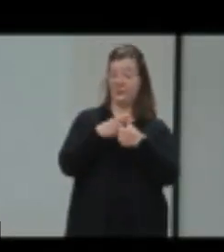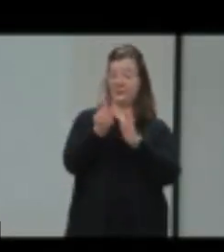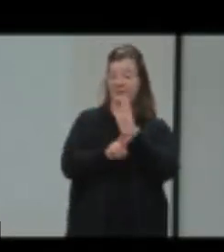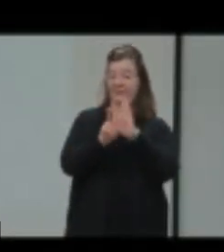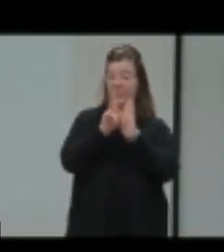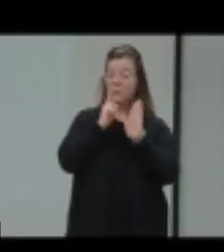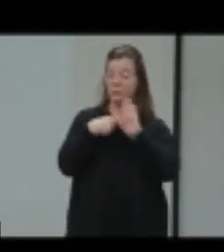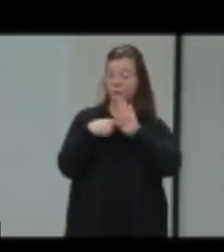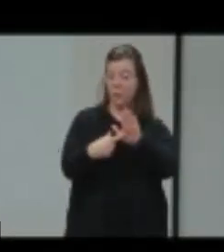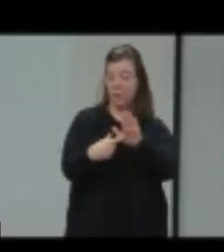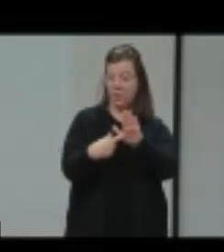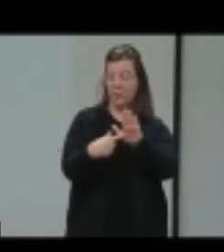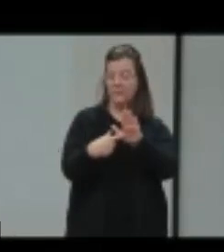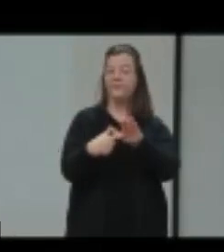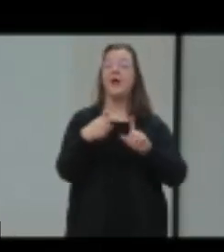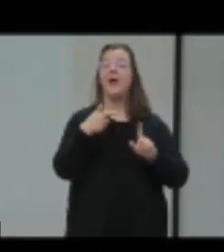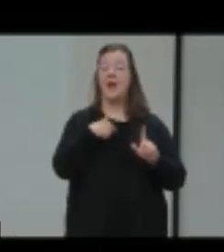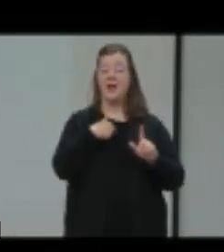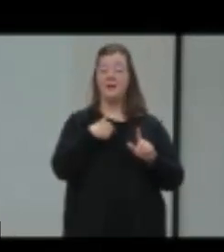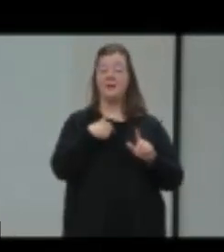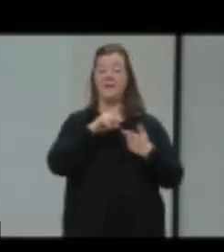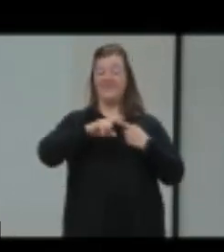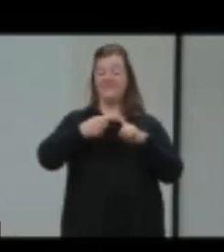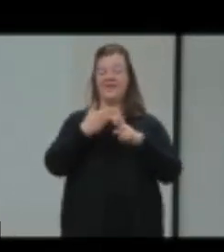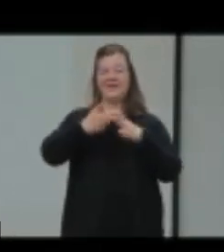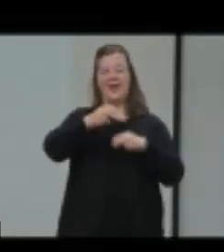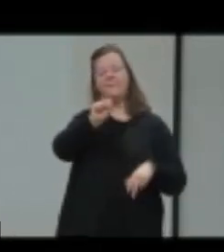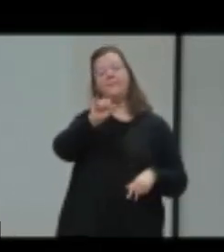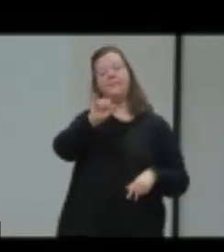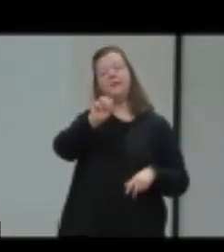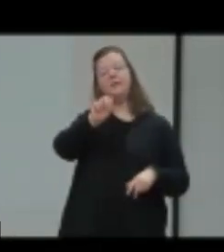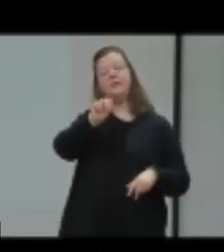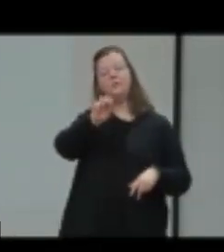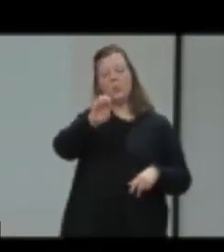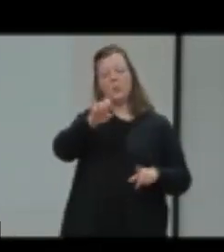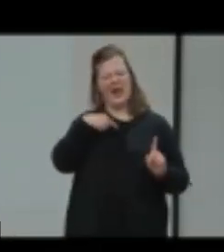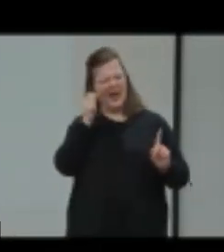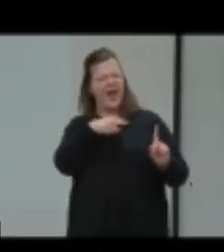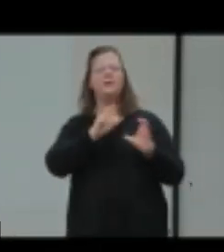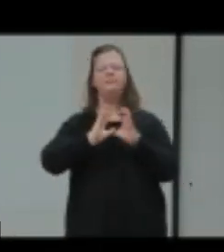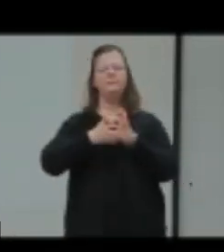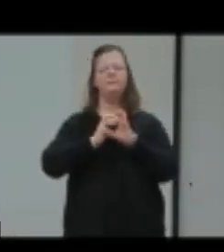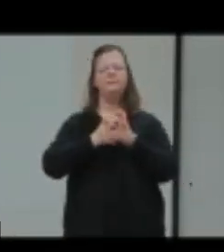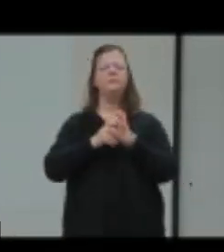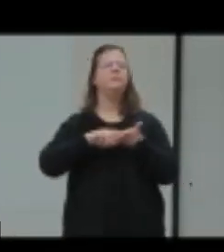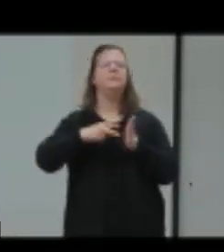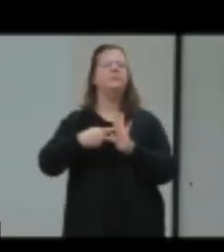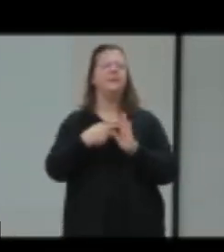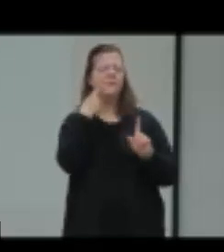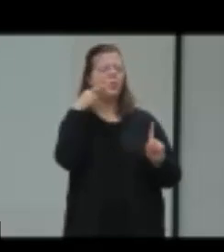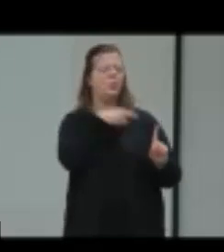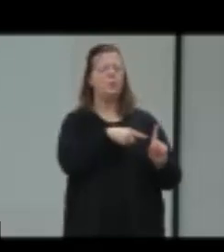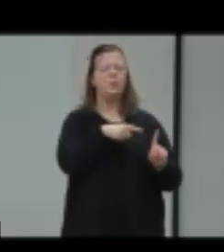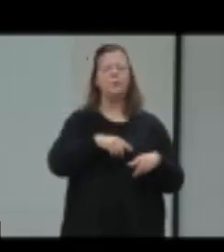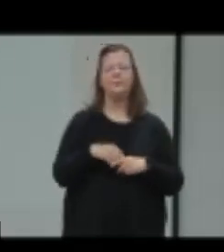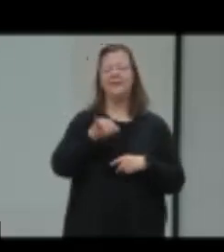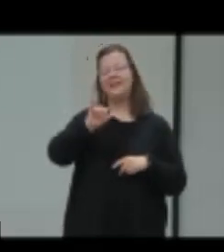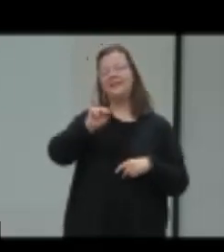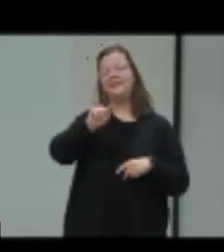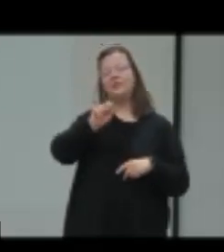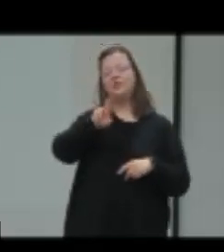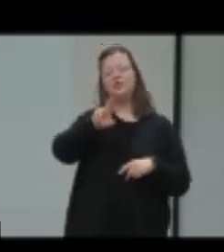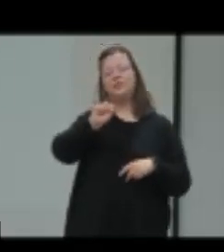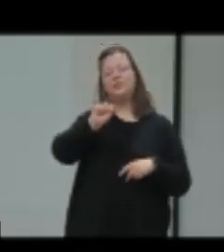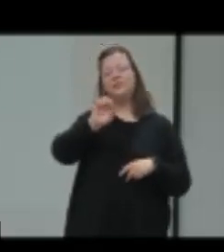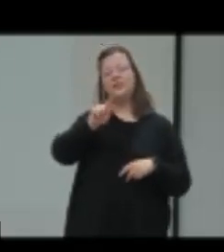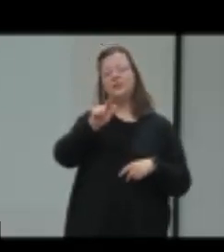see is I asked my friend Simone, what does intersectionality mean to her? Now, Simone is very